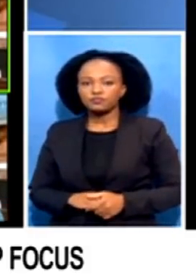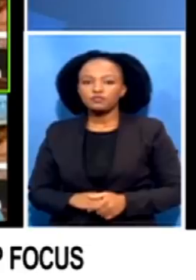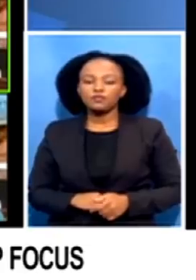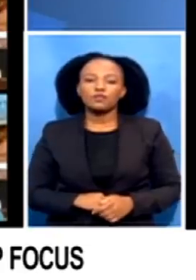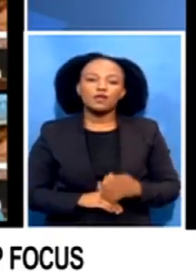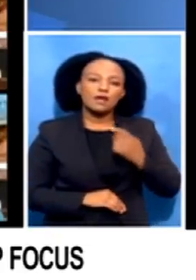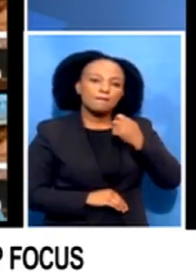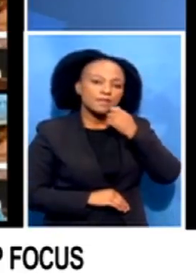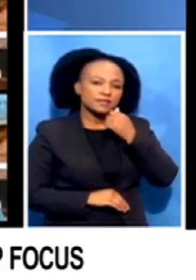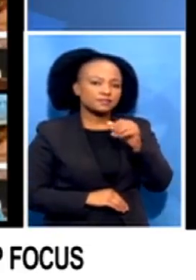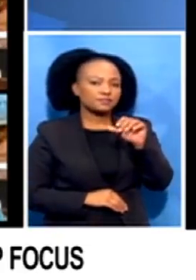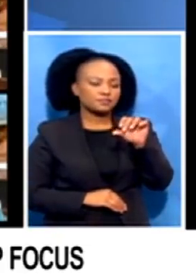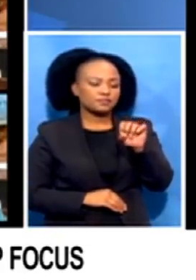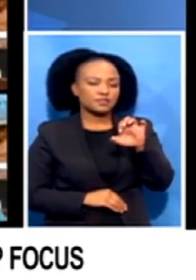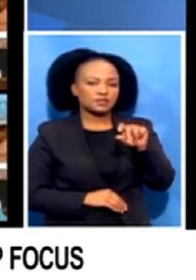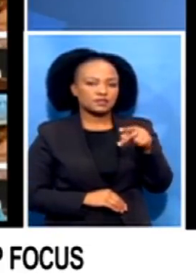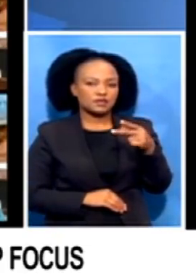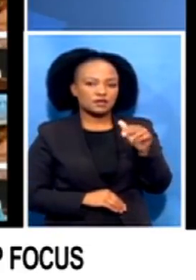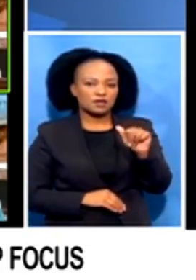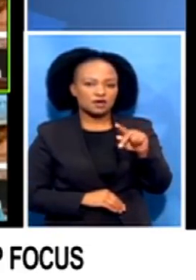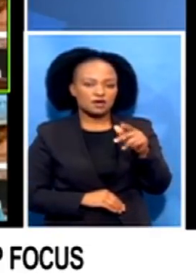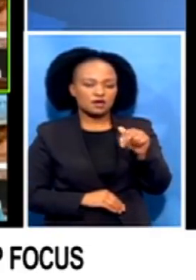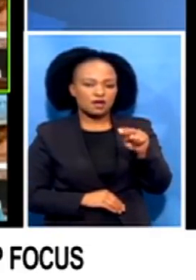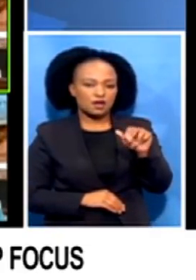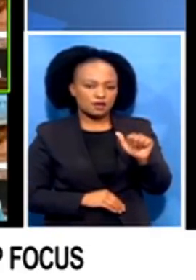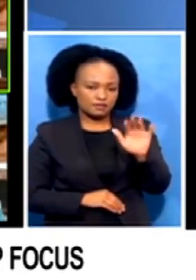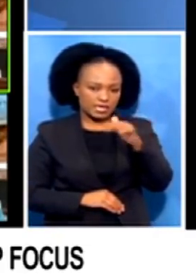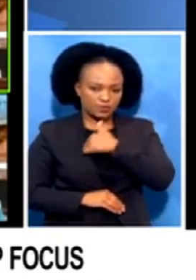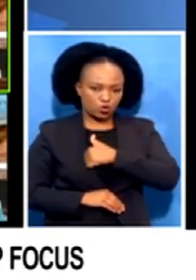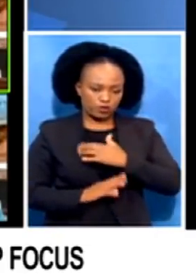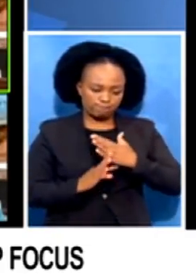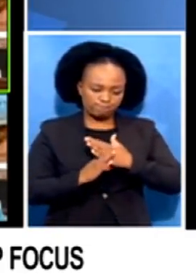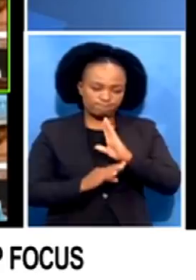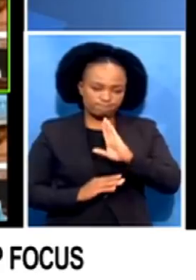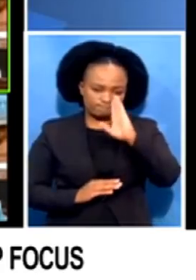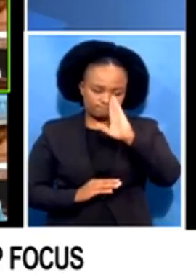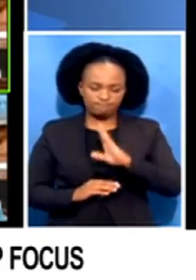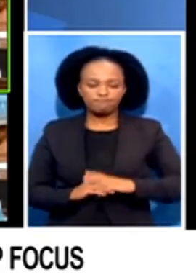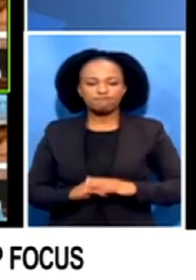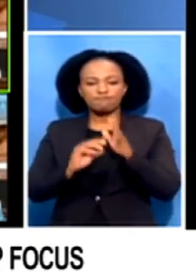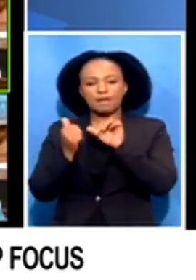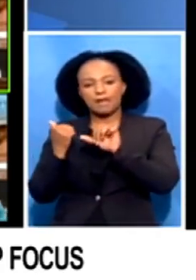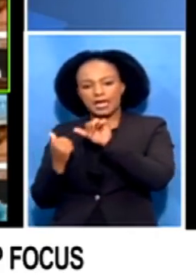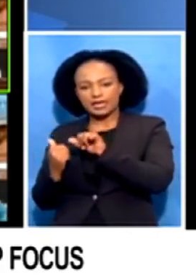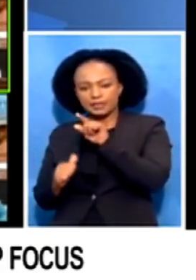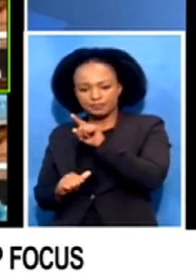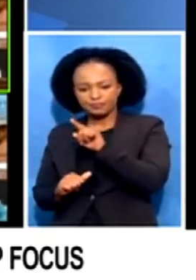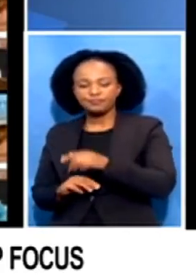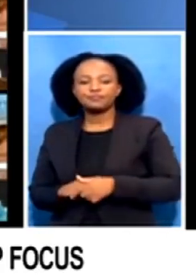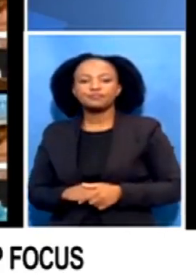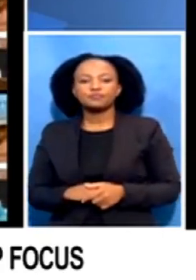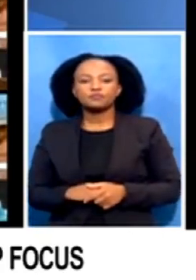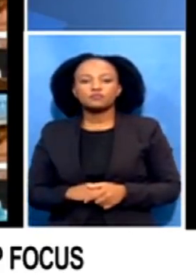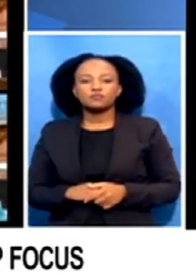Justice. Can I take you back to the issue debated with Justice Taron? Oh,